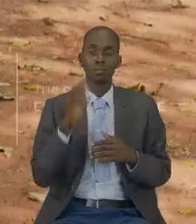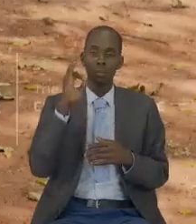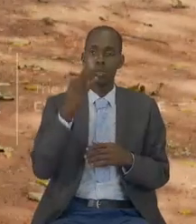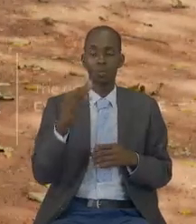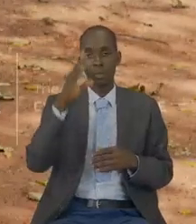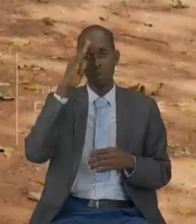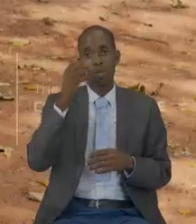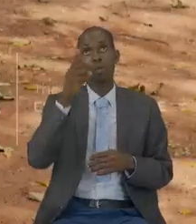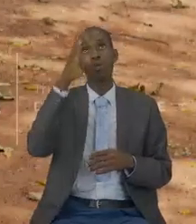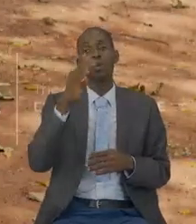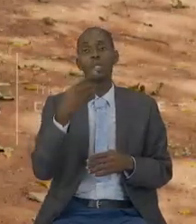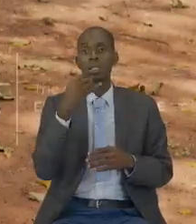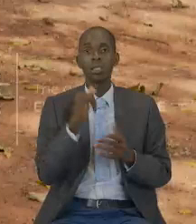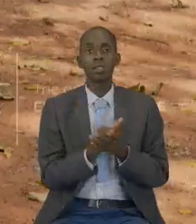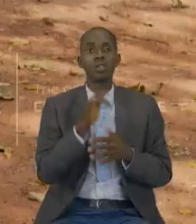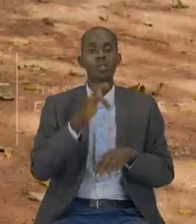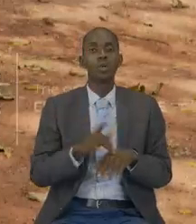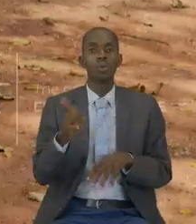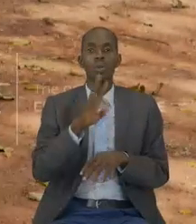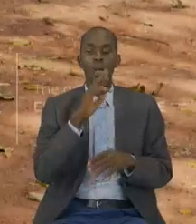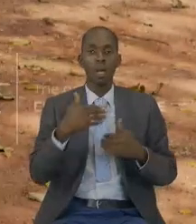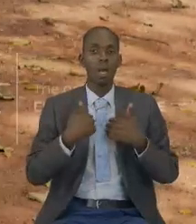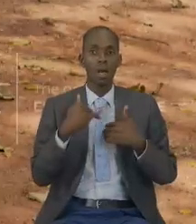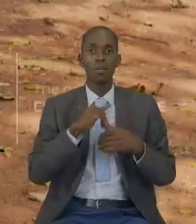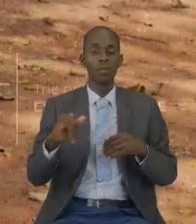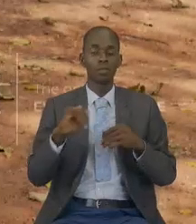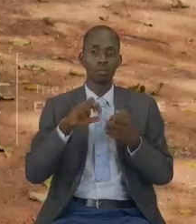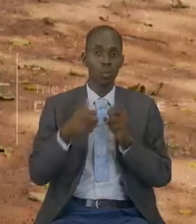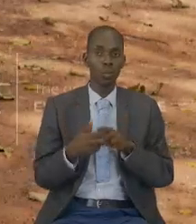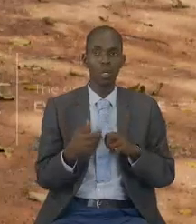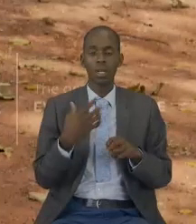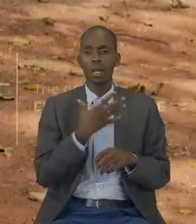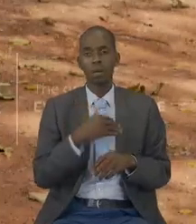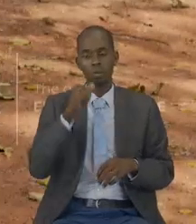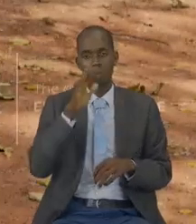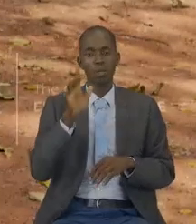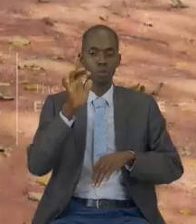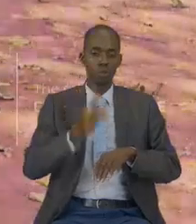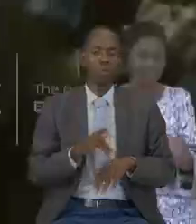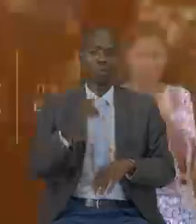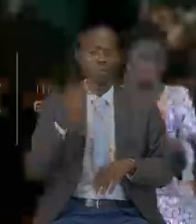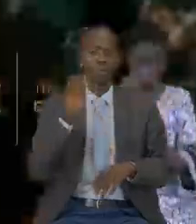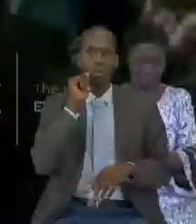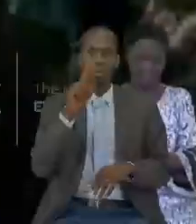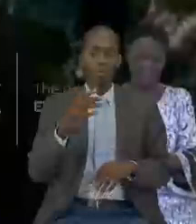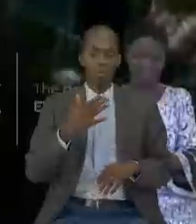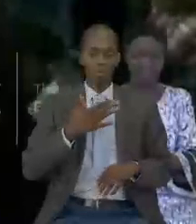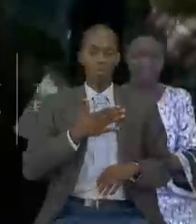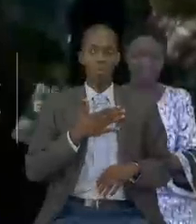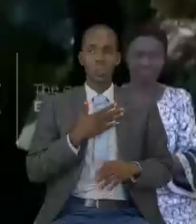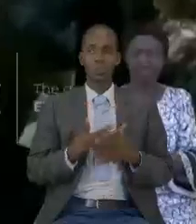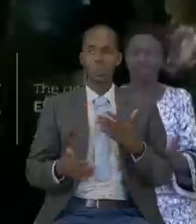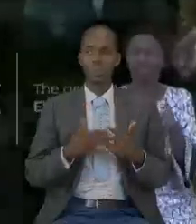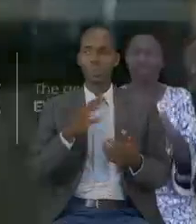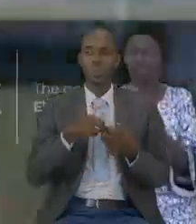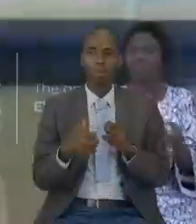lay hands on where we have problem. And I lay my hand on my chest. Whatever is the problem,